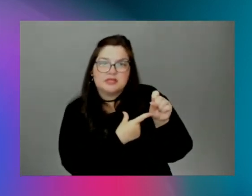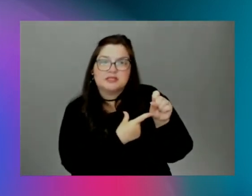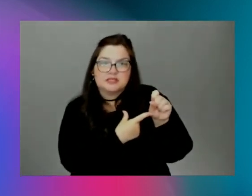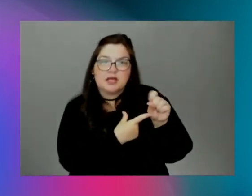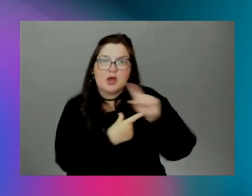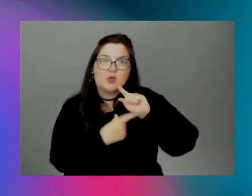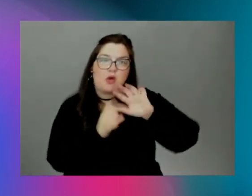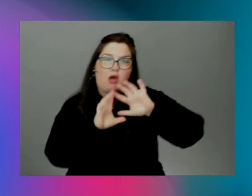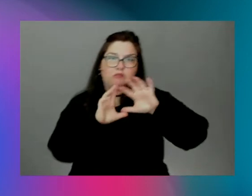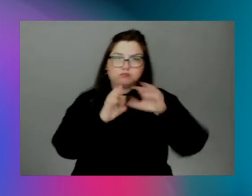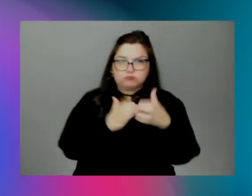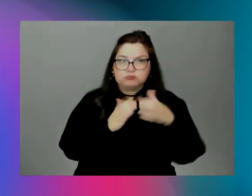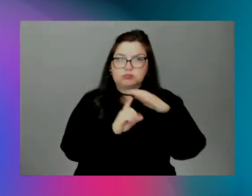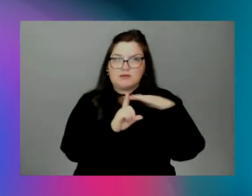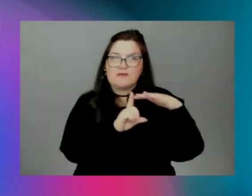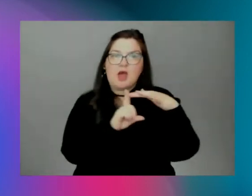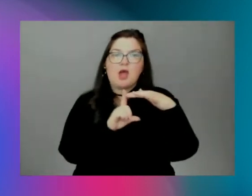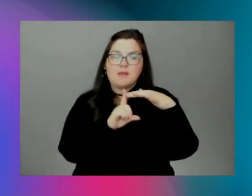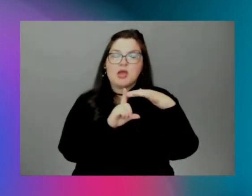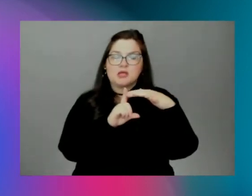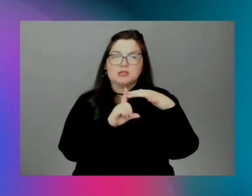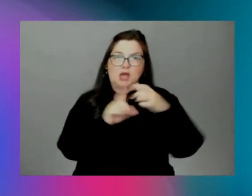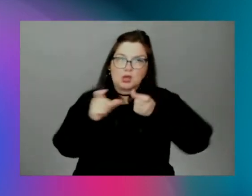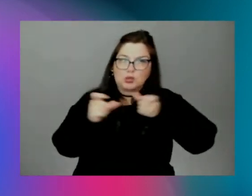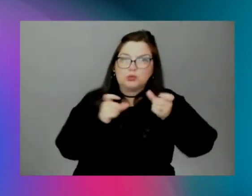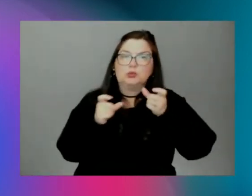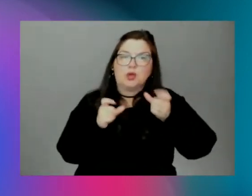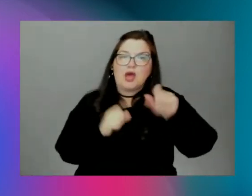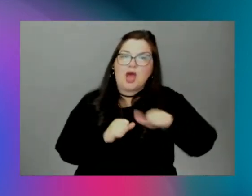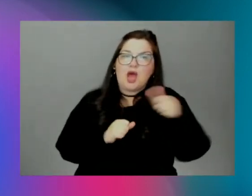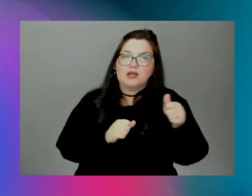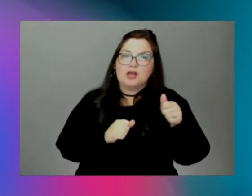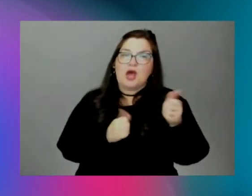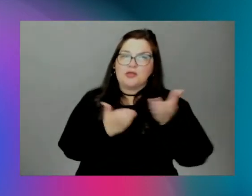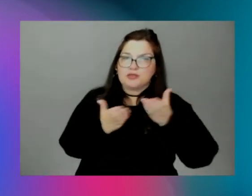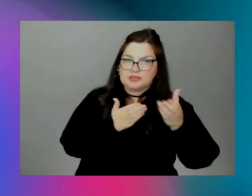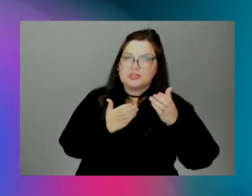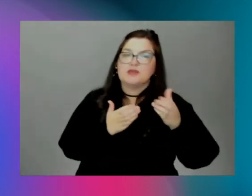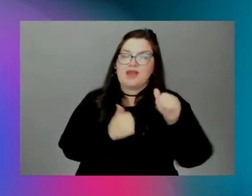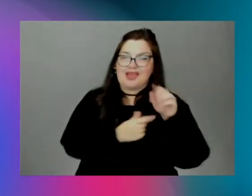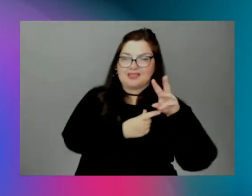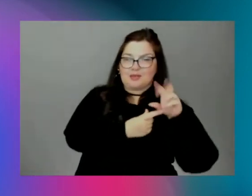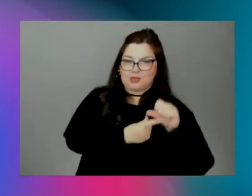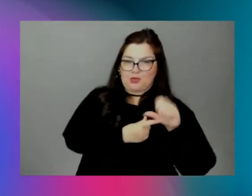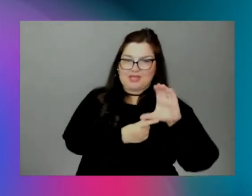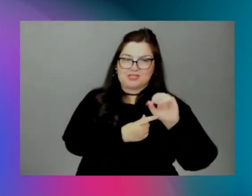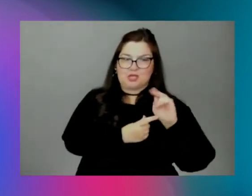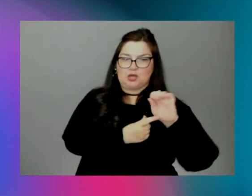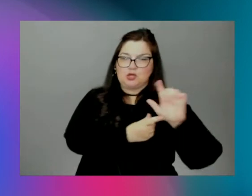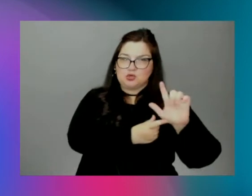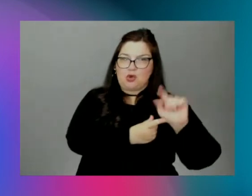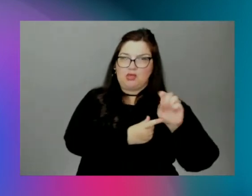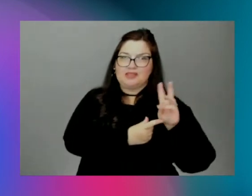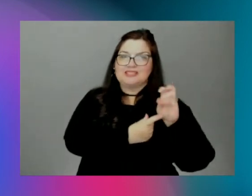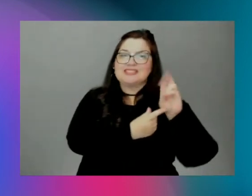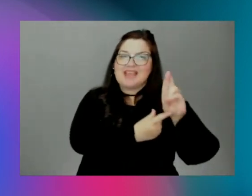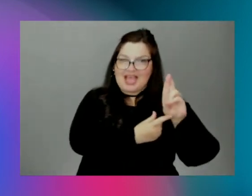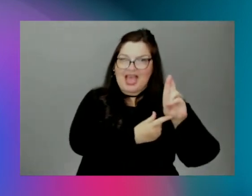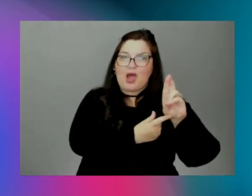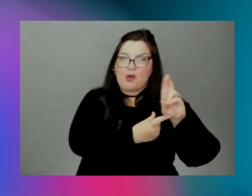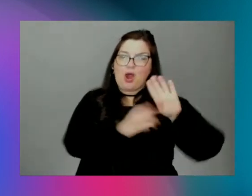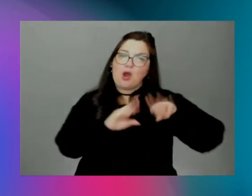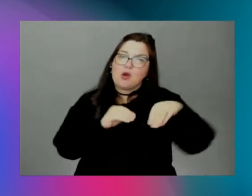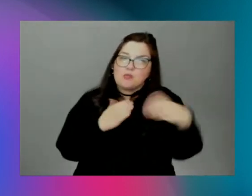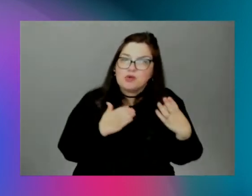is controlled, right? That is where we have another service called AWS Control Tower. It provides you the guardrails and everything to